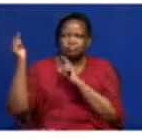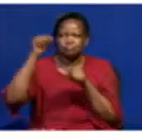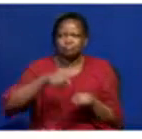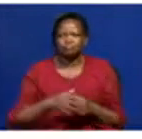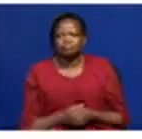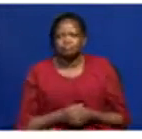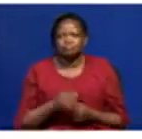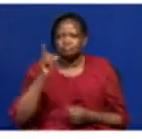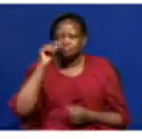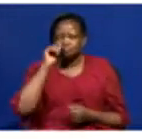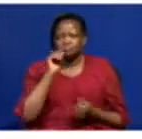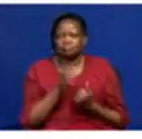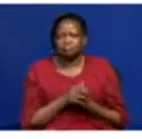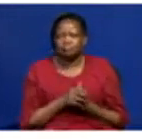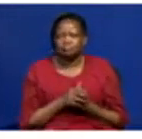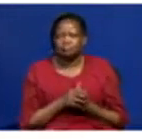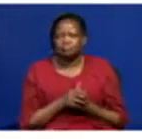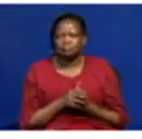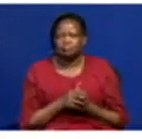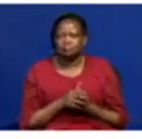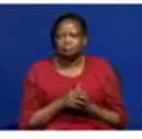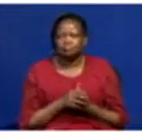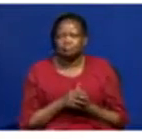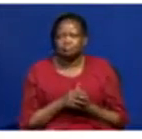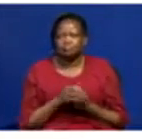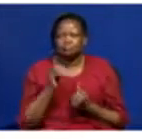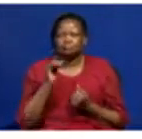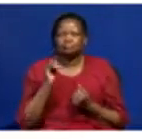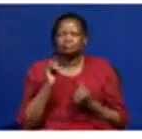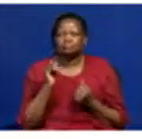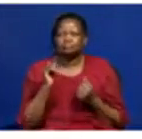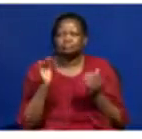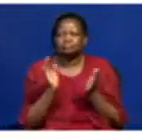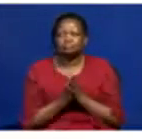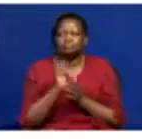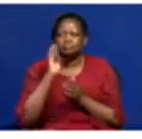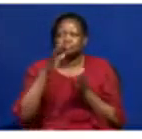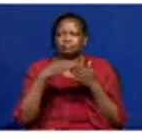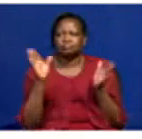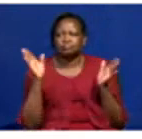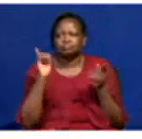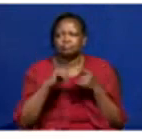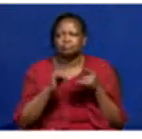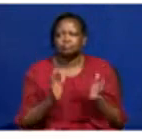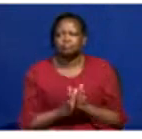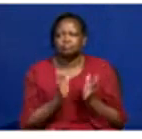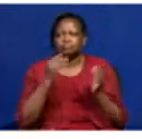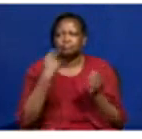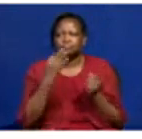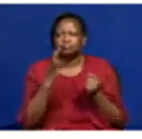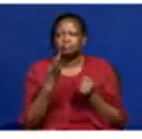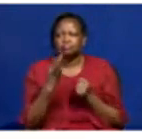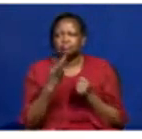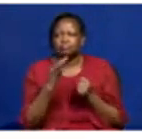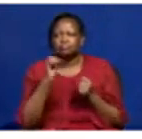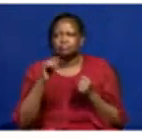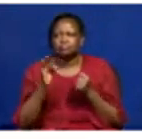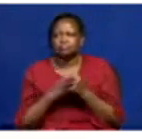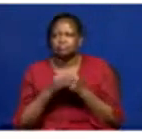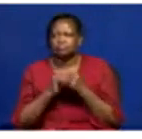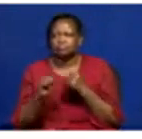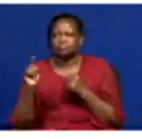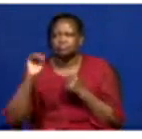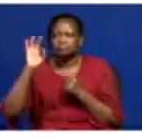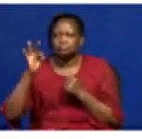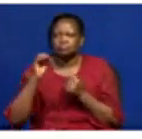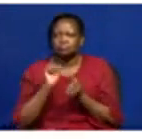to Mombasa at the Mbaraki Wharf and will be open to the public from 23rd August until the